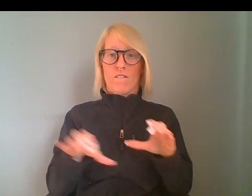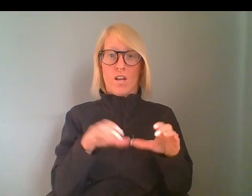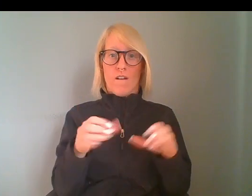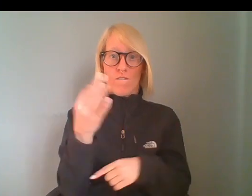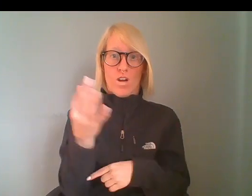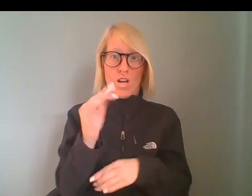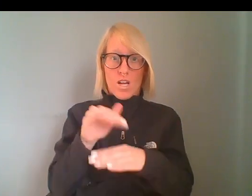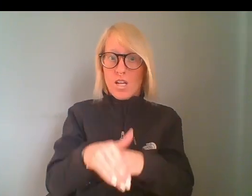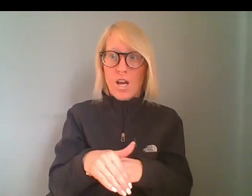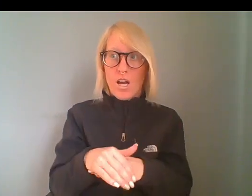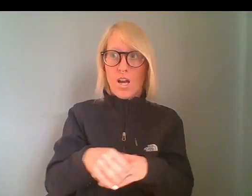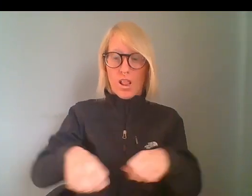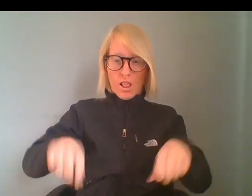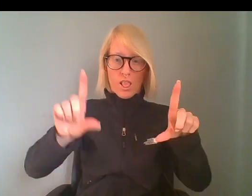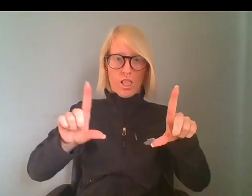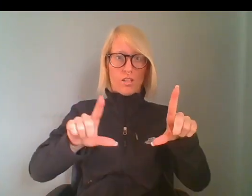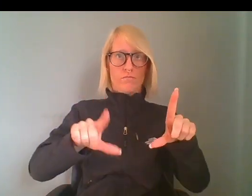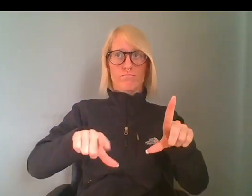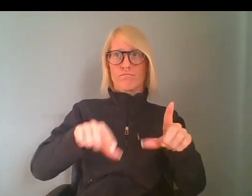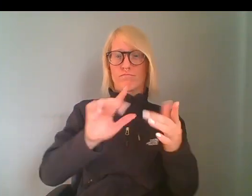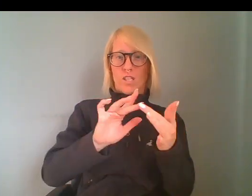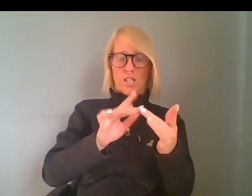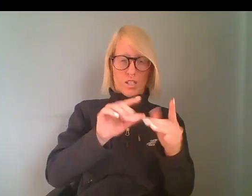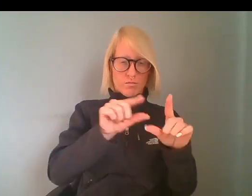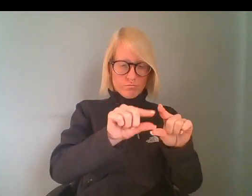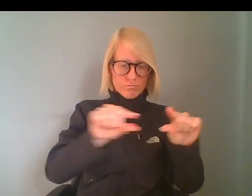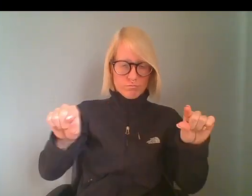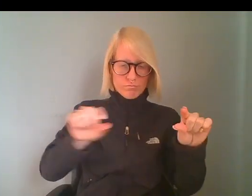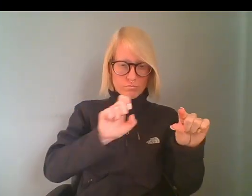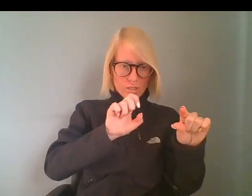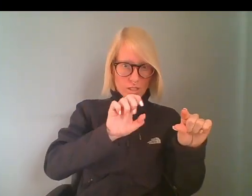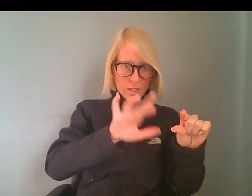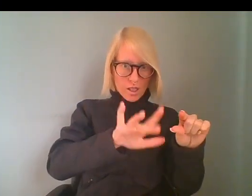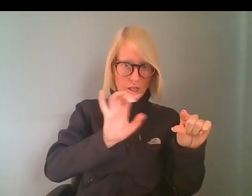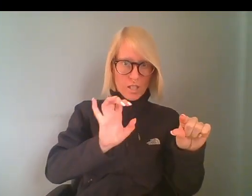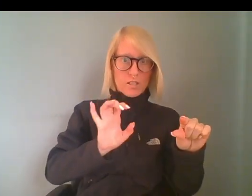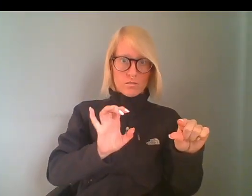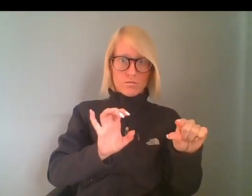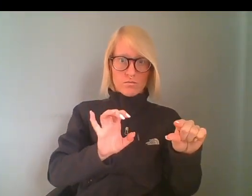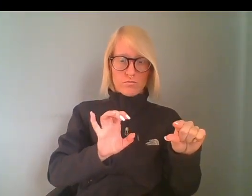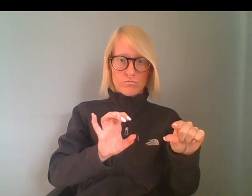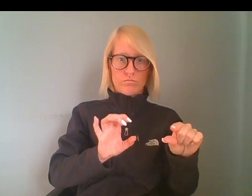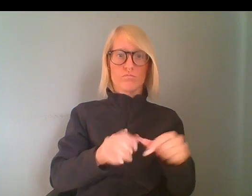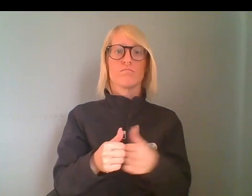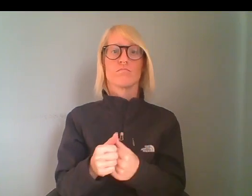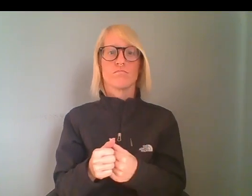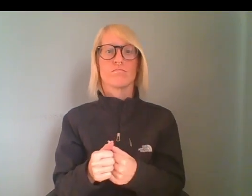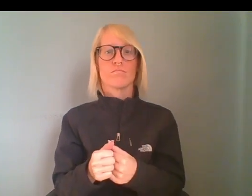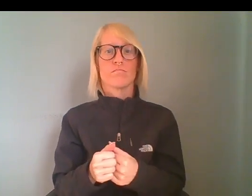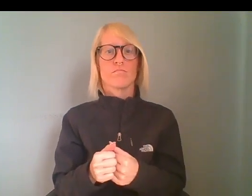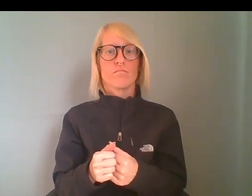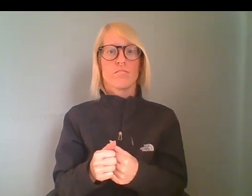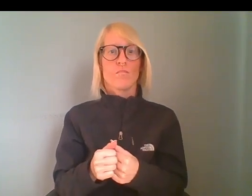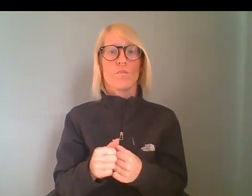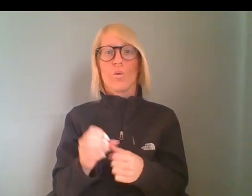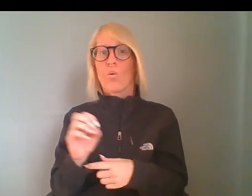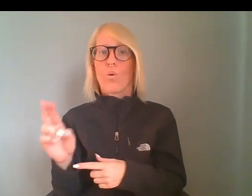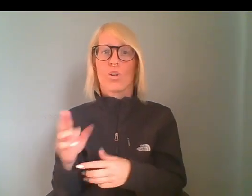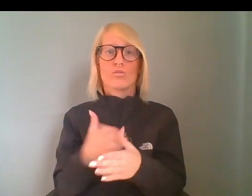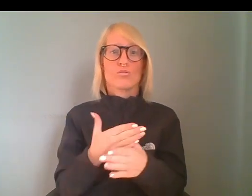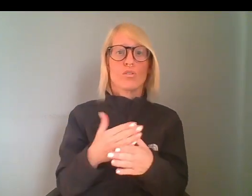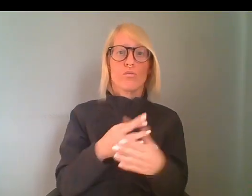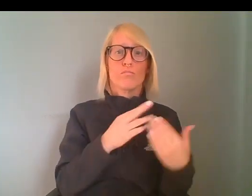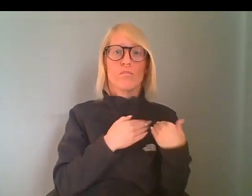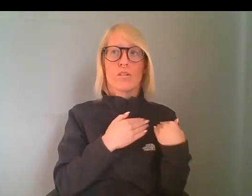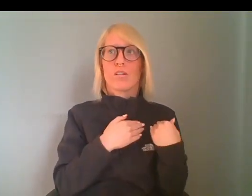a position for a part-time staff, and then maybe there's a link to your website with a description of the position. So you're getting just